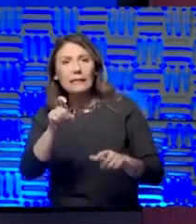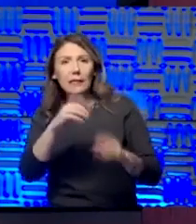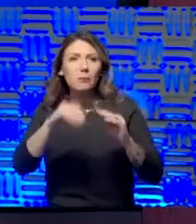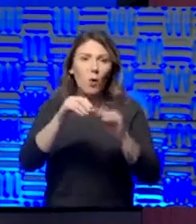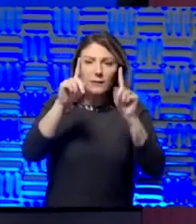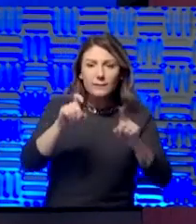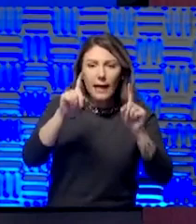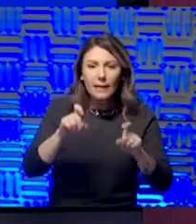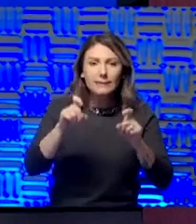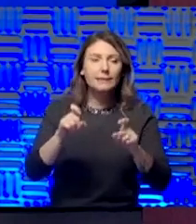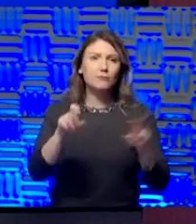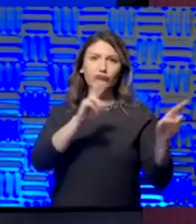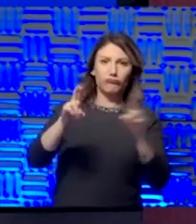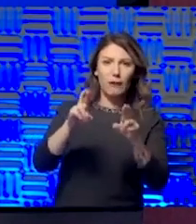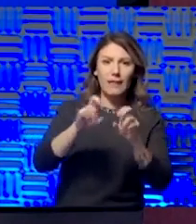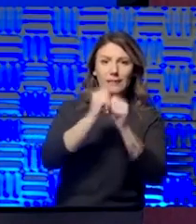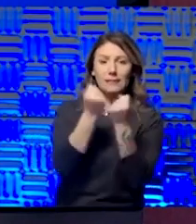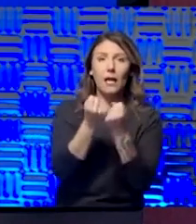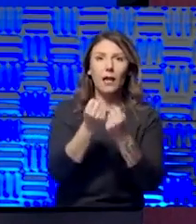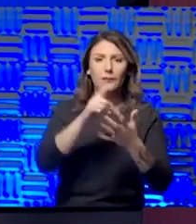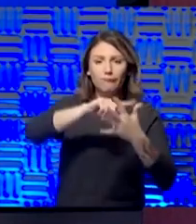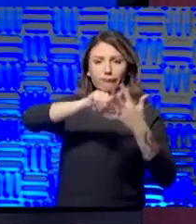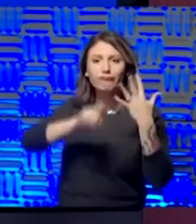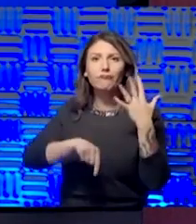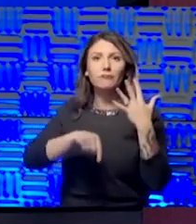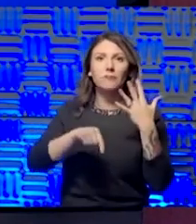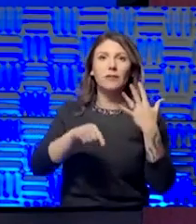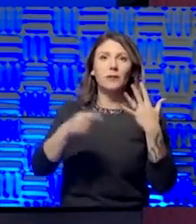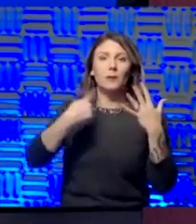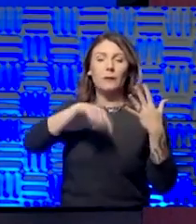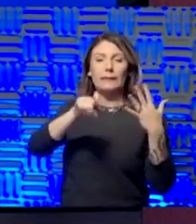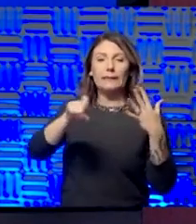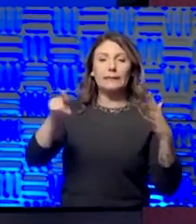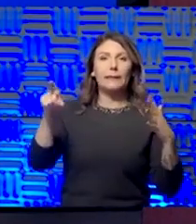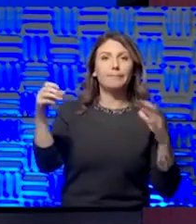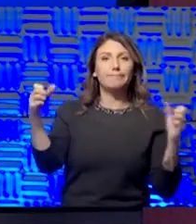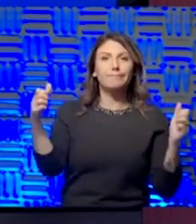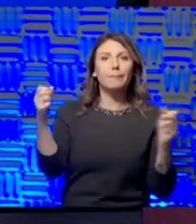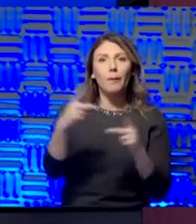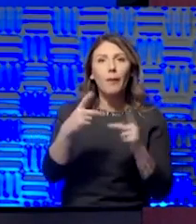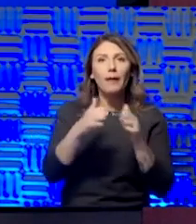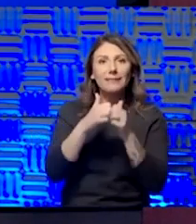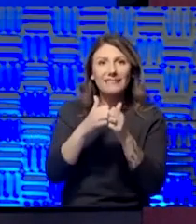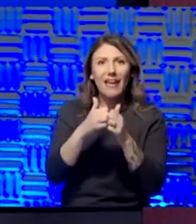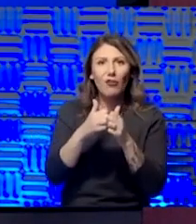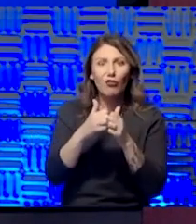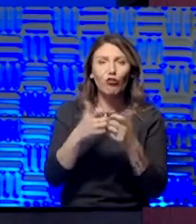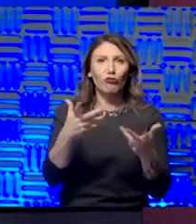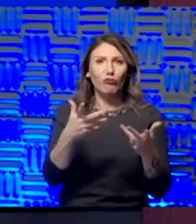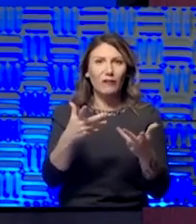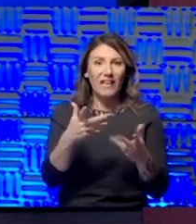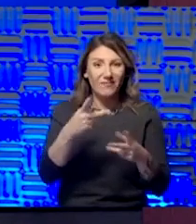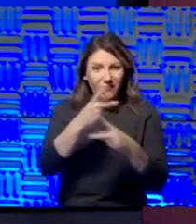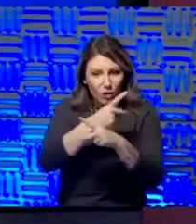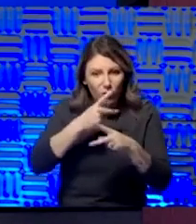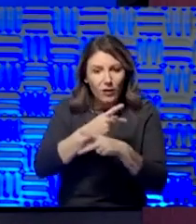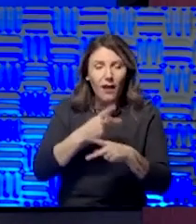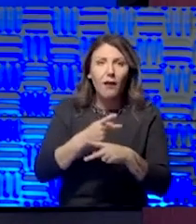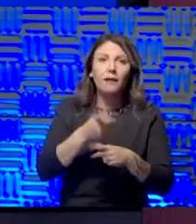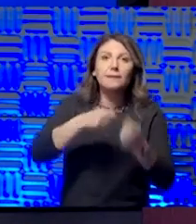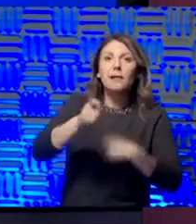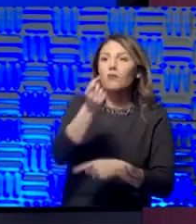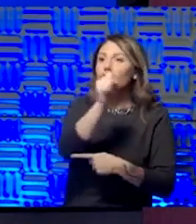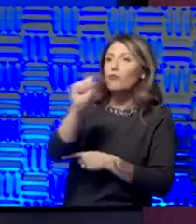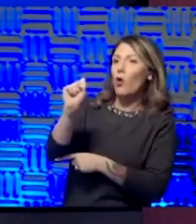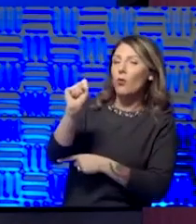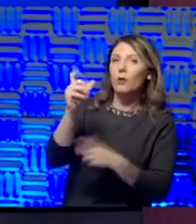society. Those are the things we need to work together on. They said, if you want to protest, let's go talk about having our public health departments have the